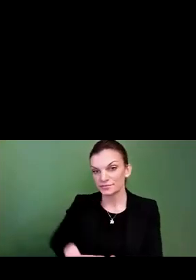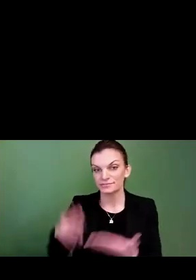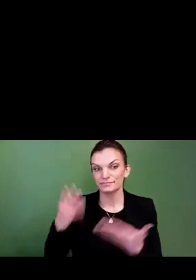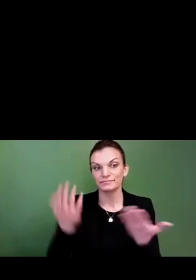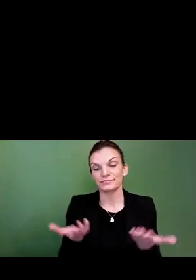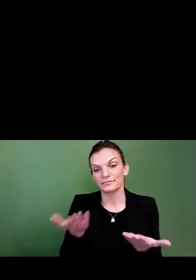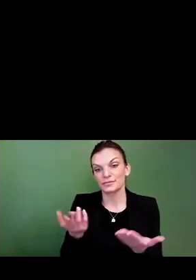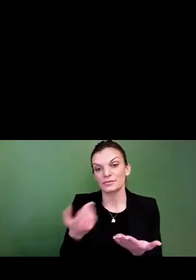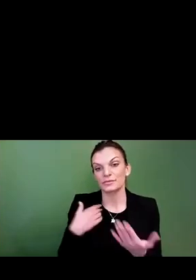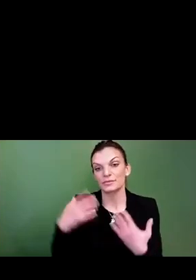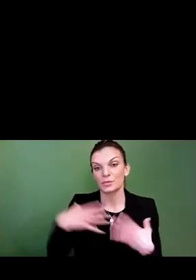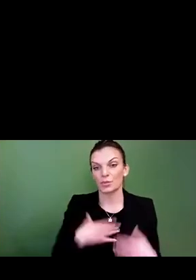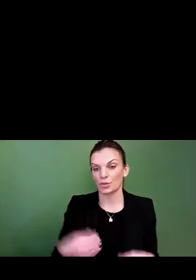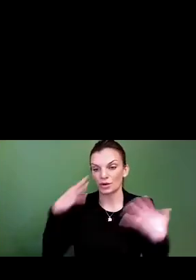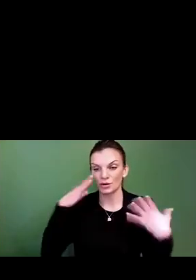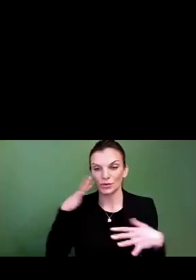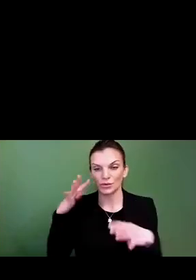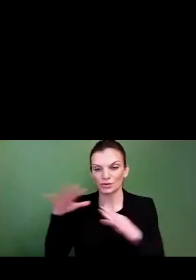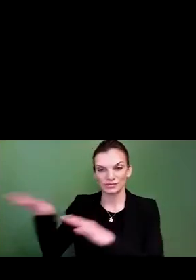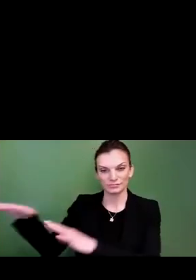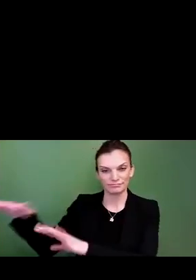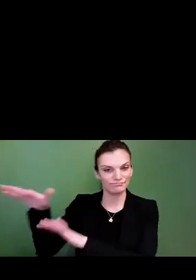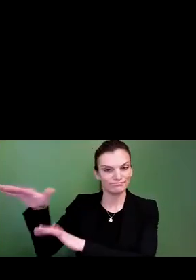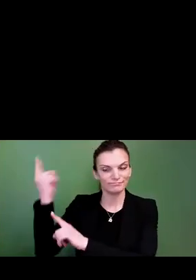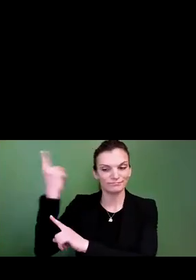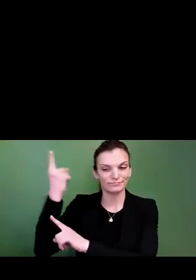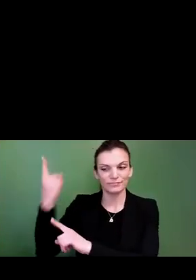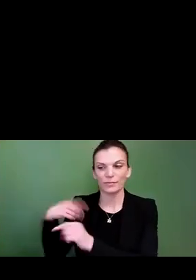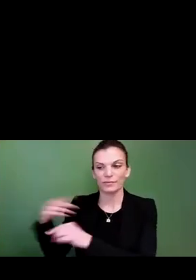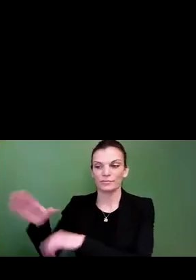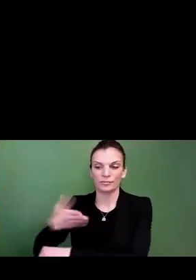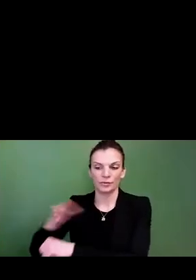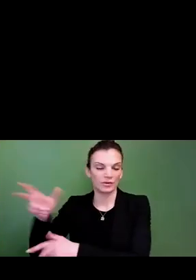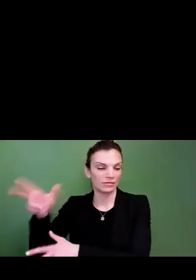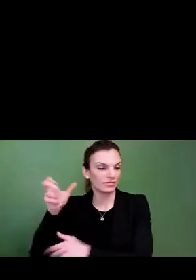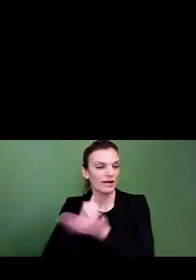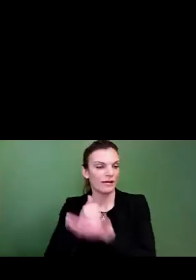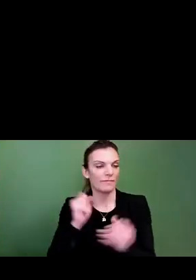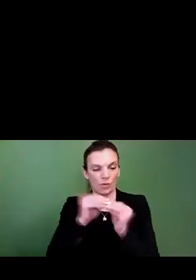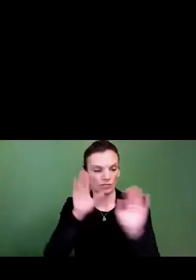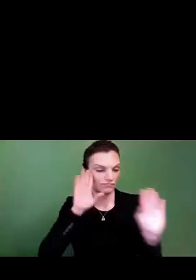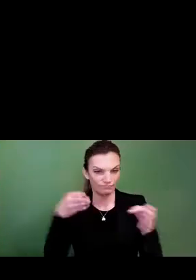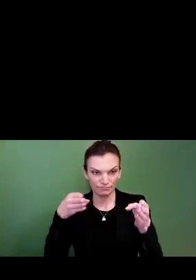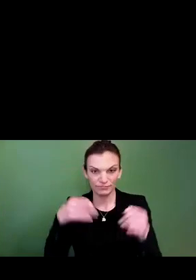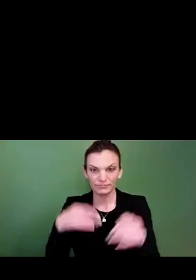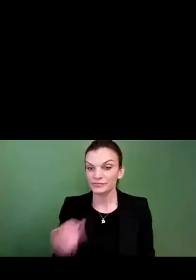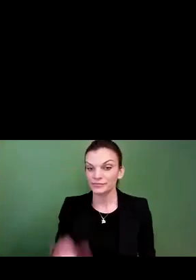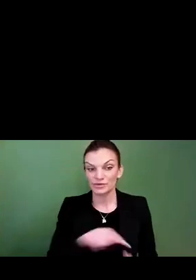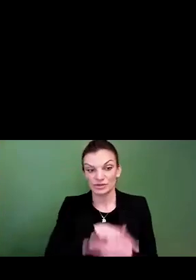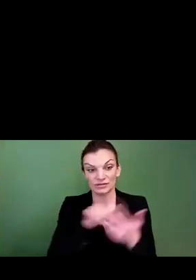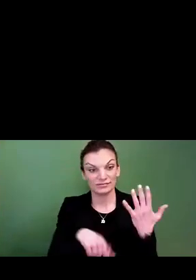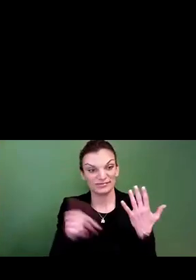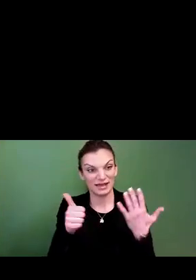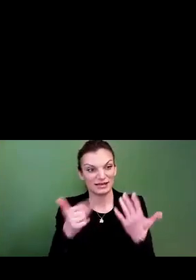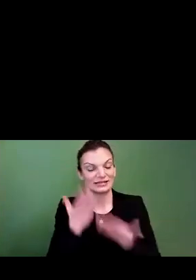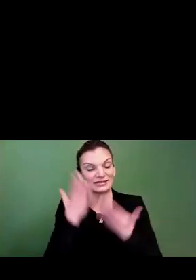use a white noise machine to help with focus and attention. So those are the 10 tips of how to